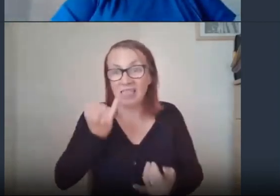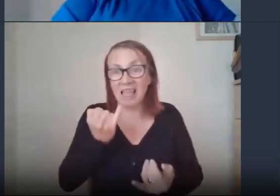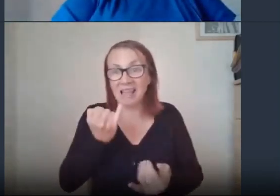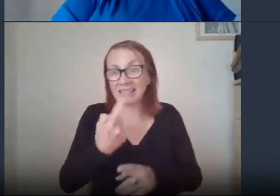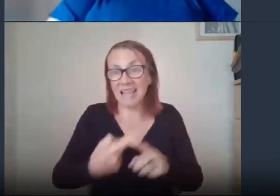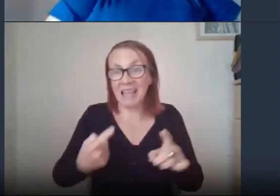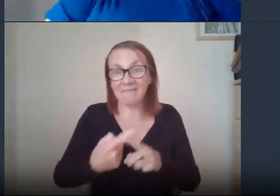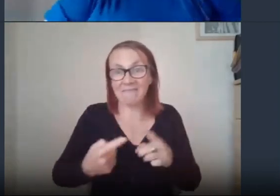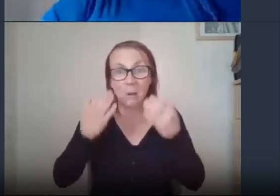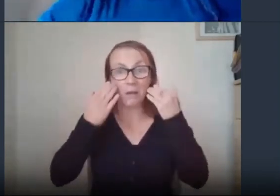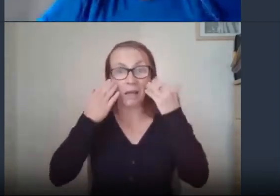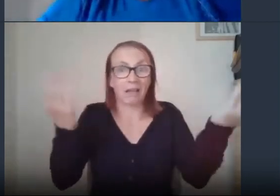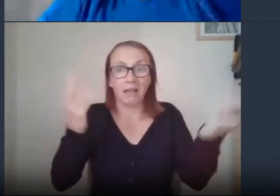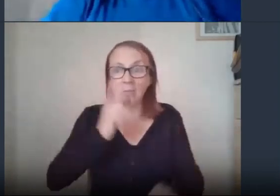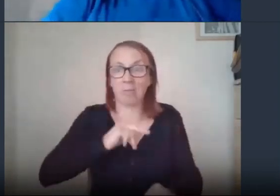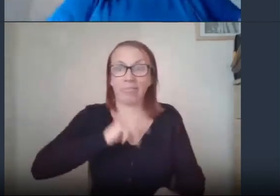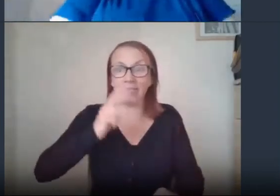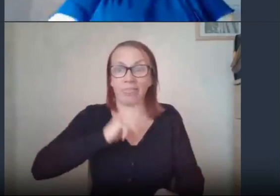me